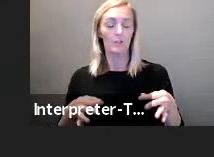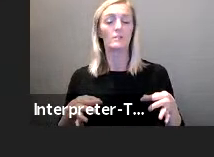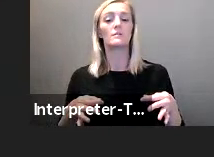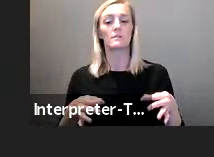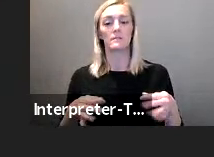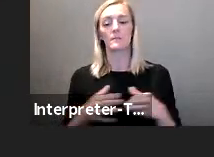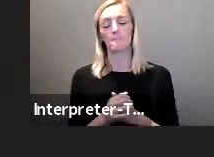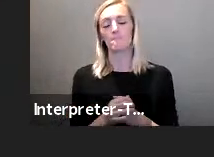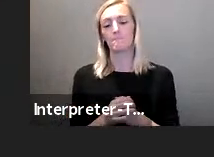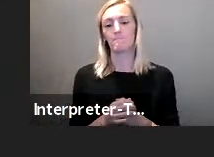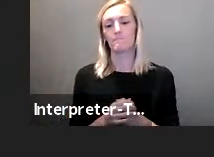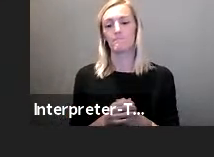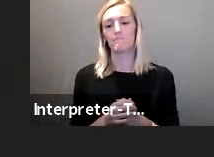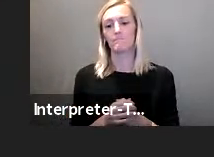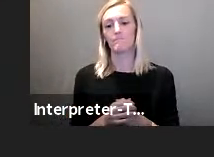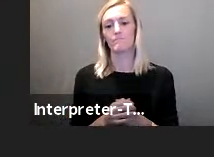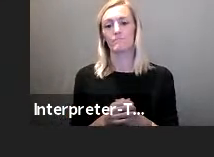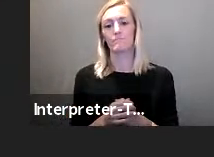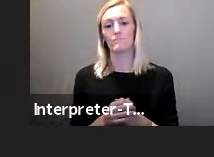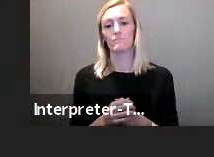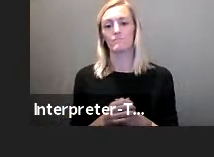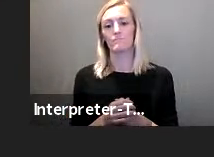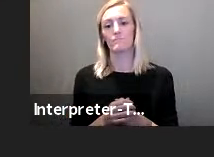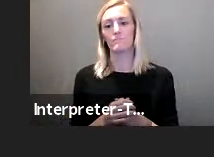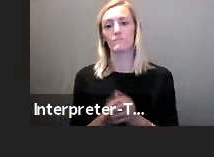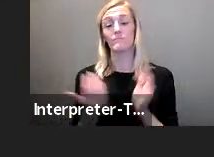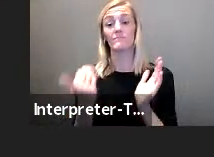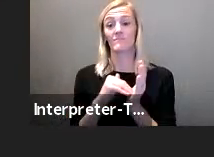prominent ways. And again, thinking about